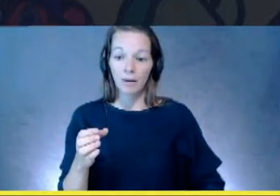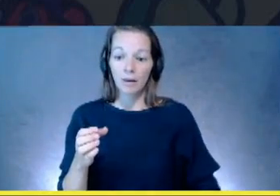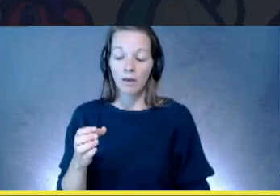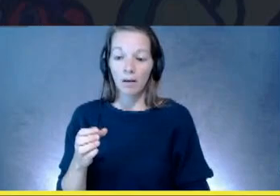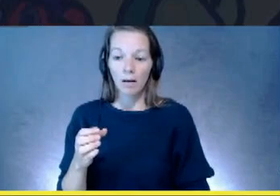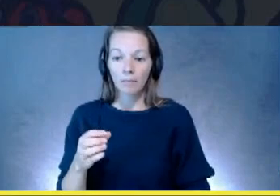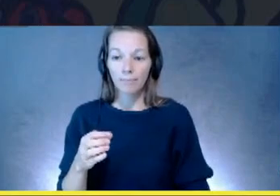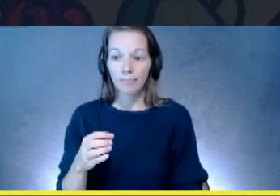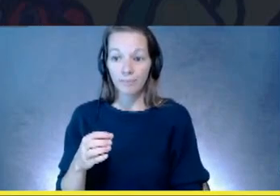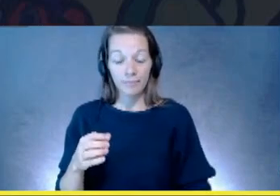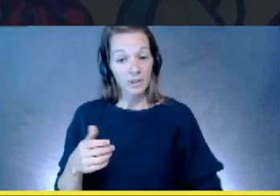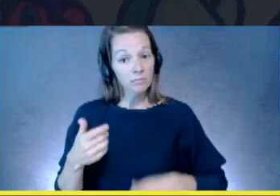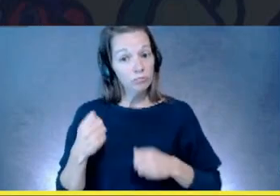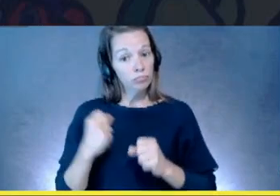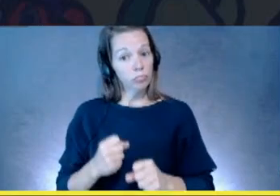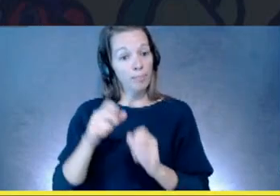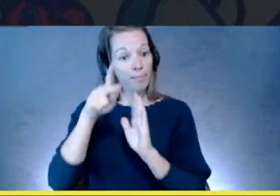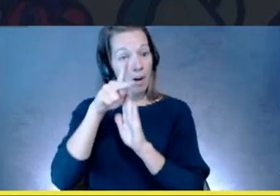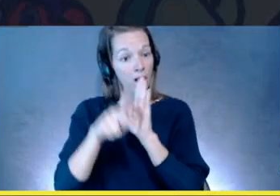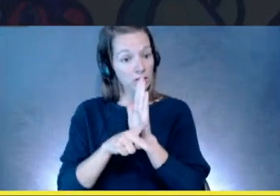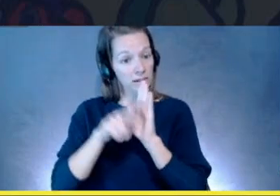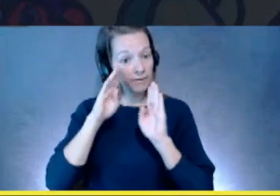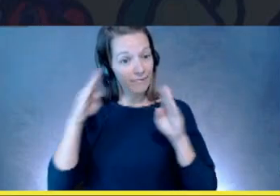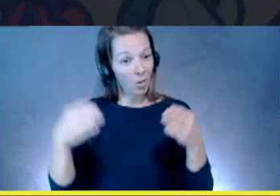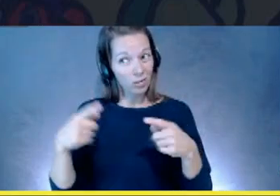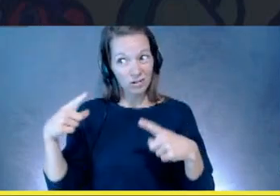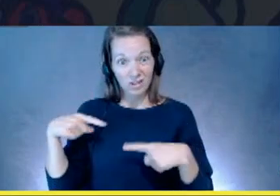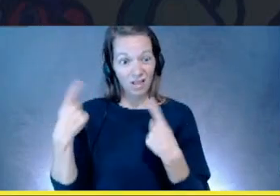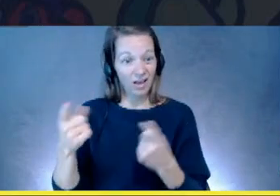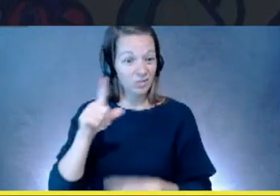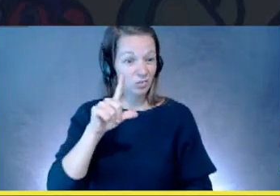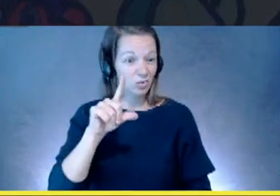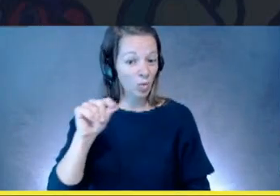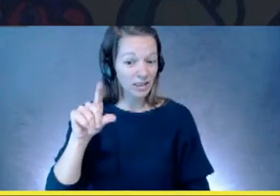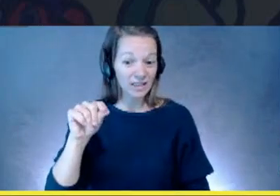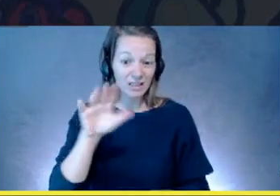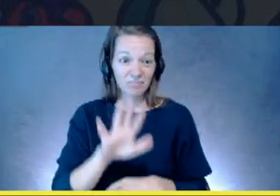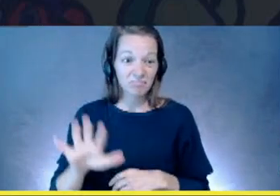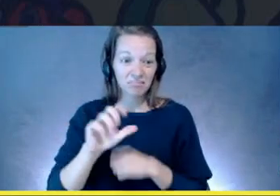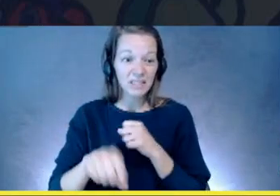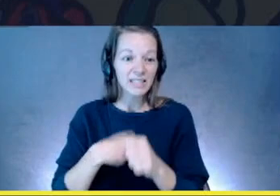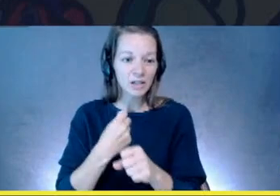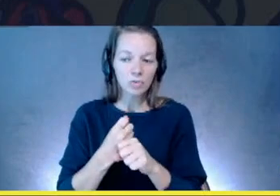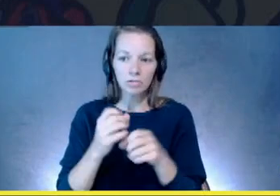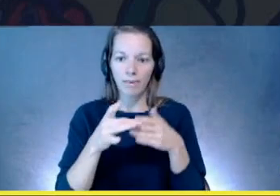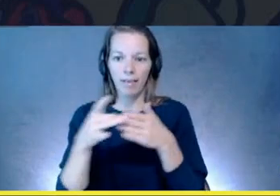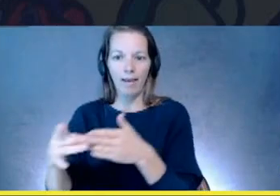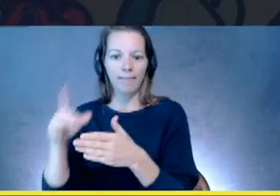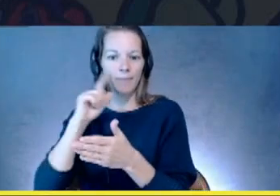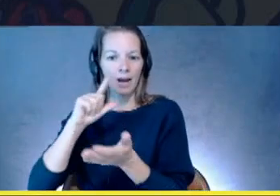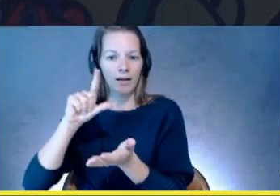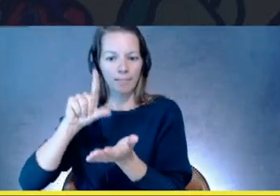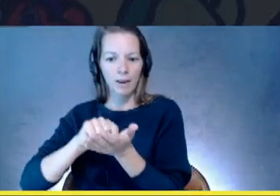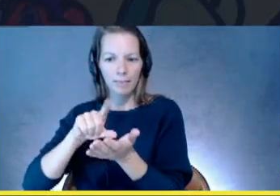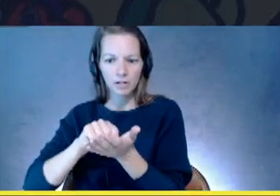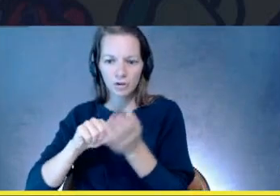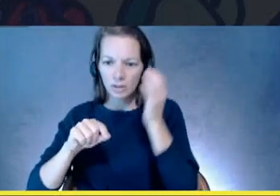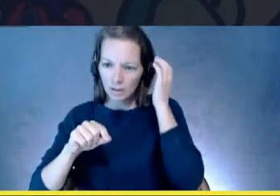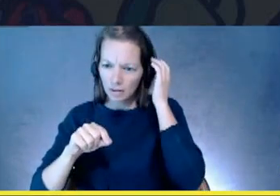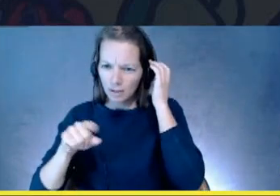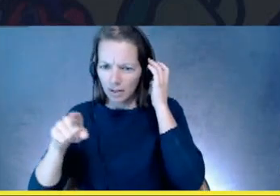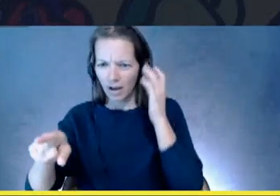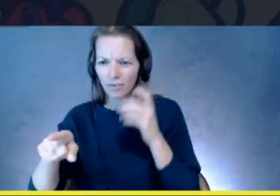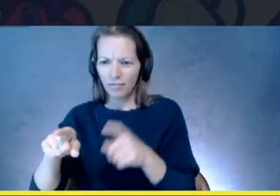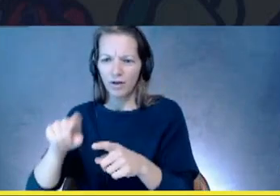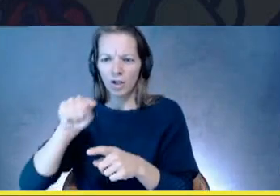policy focus over the past 20 odd years, really spearheaded by the publication of To Err is Human in 1999